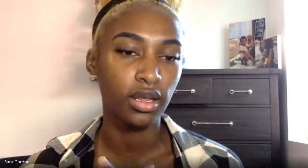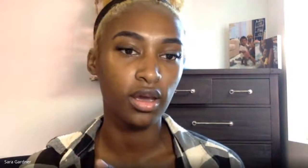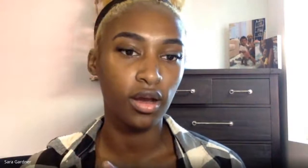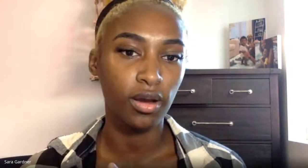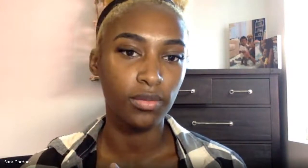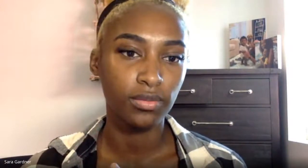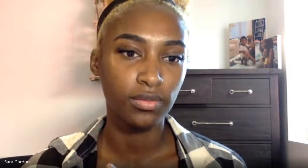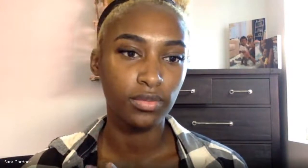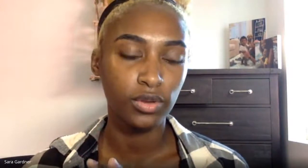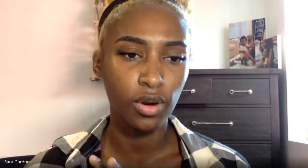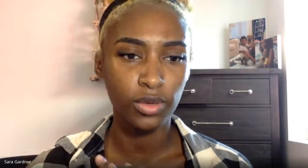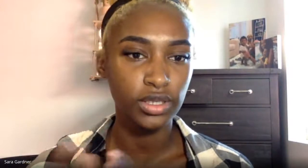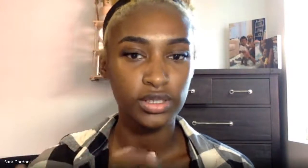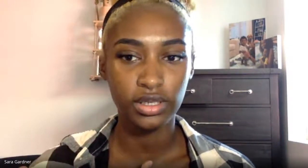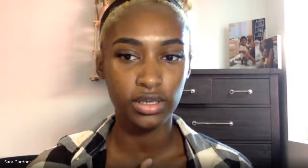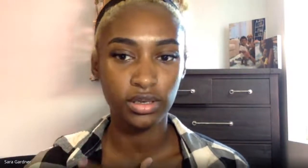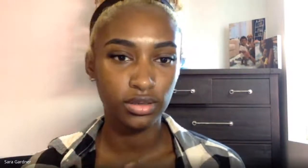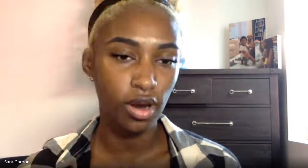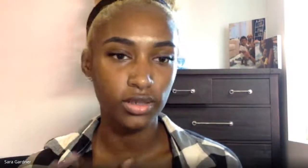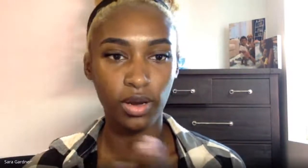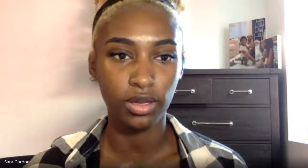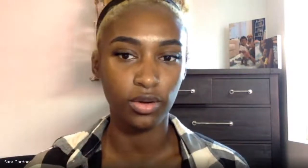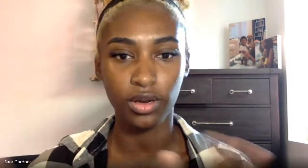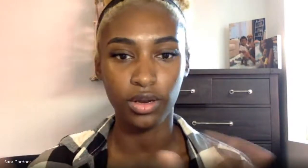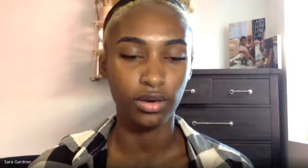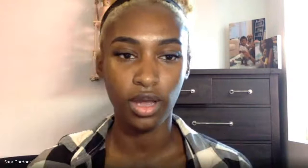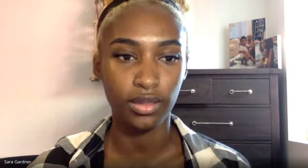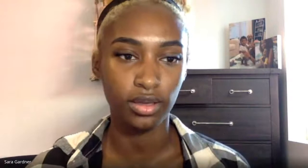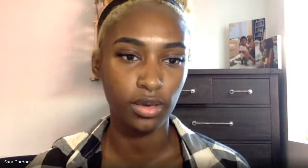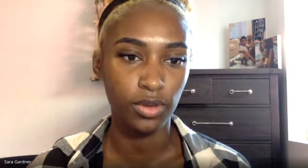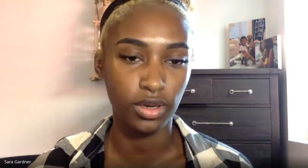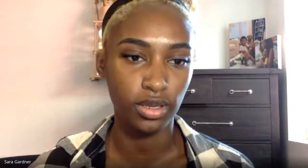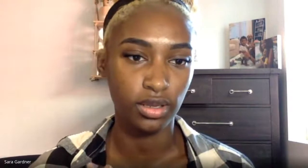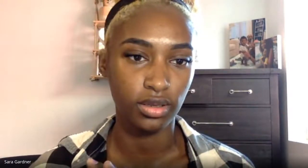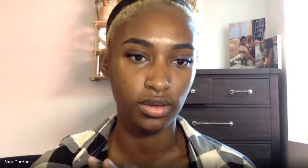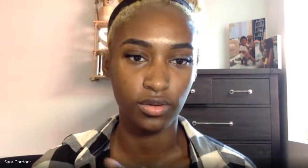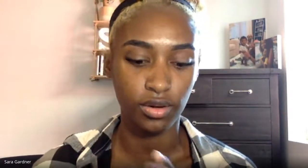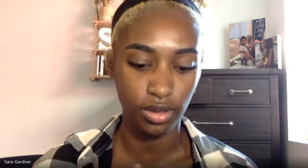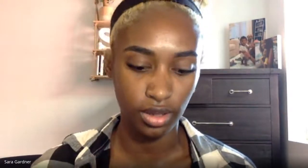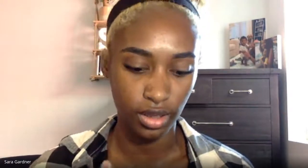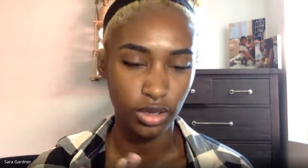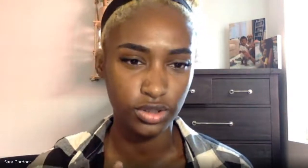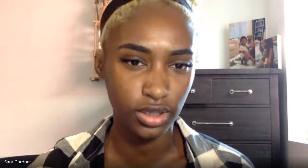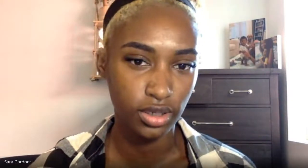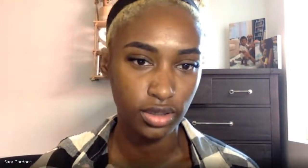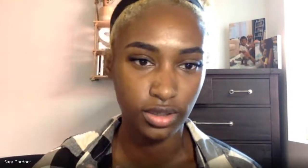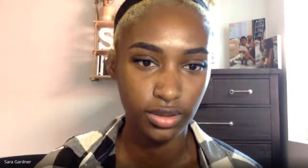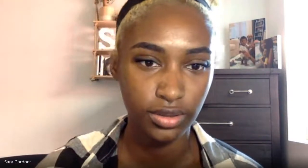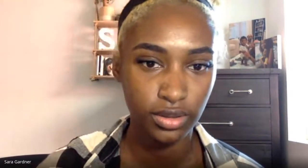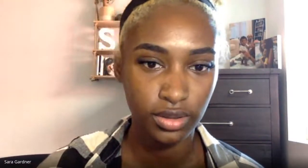that you don't really see talked about in the greater, I think, community or in the